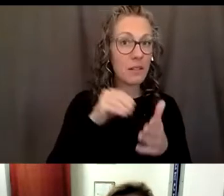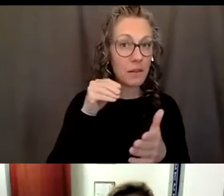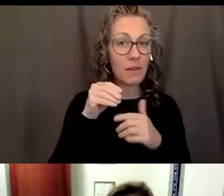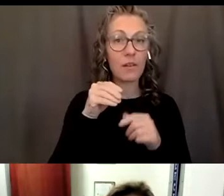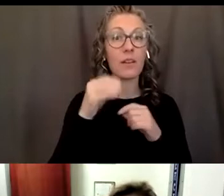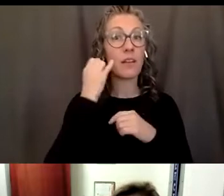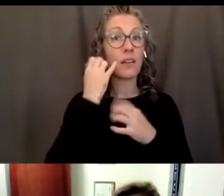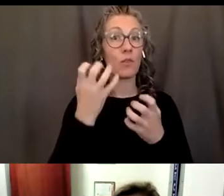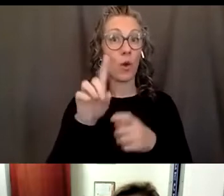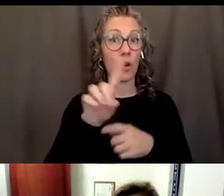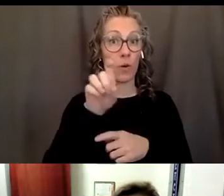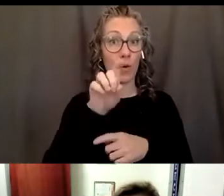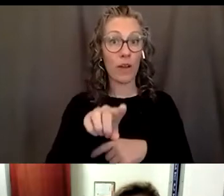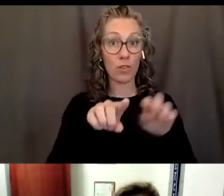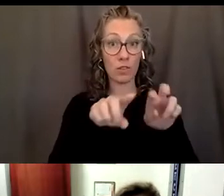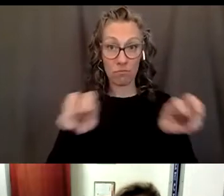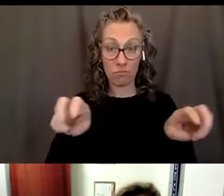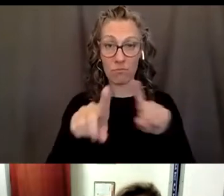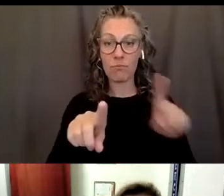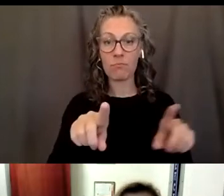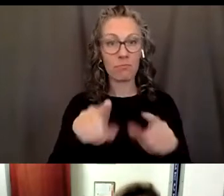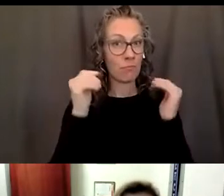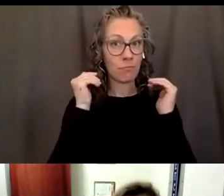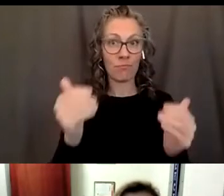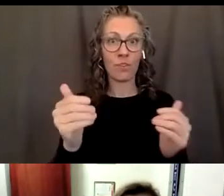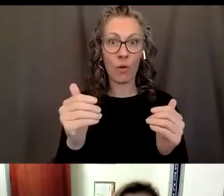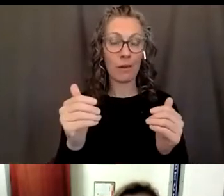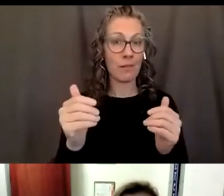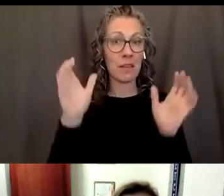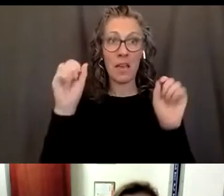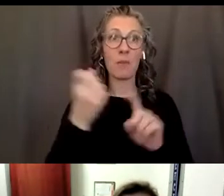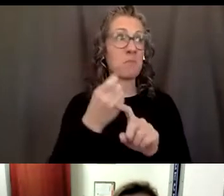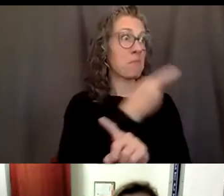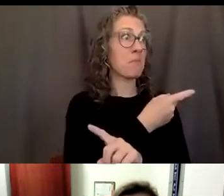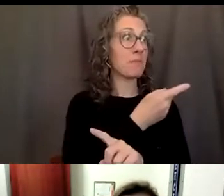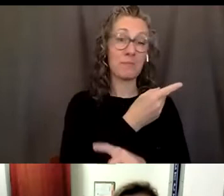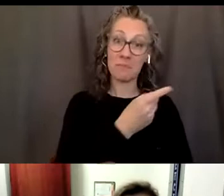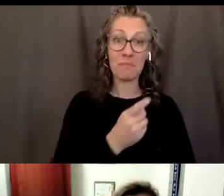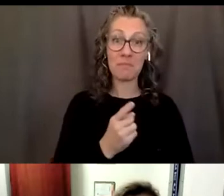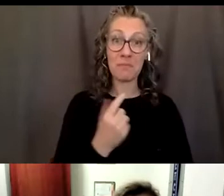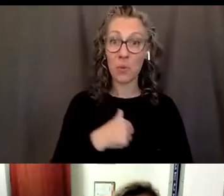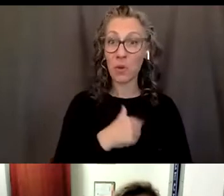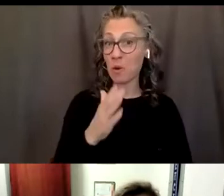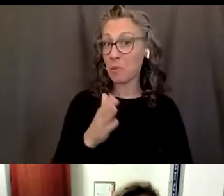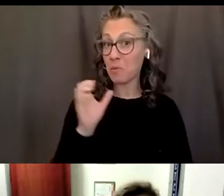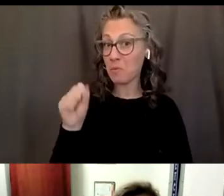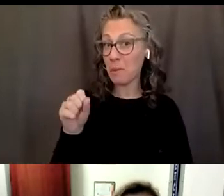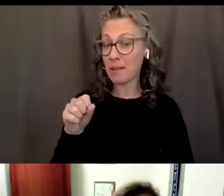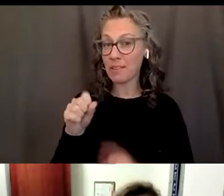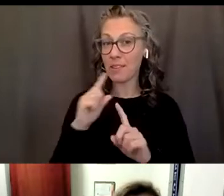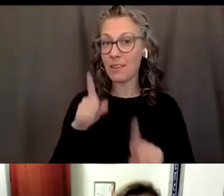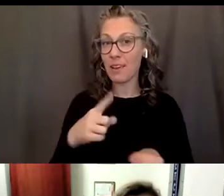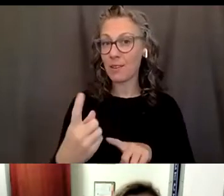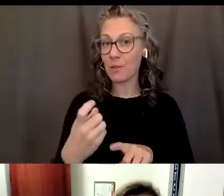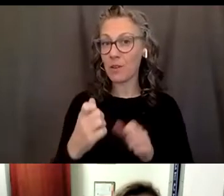about this topic, and you can ask a question about anything. And chances are we'll give you some answers today that use these tools,